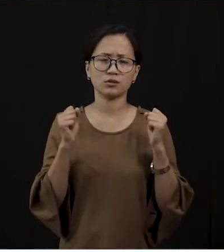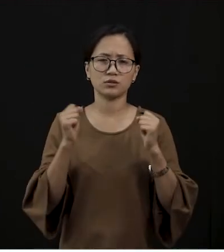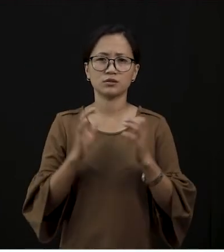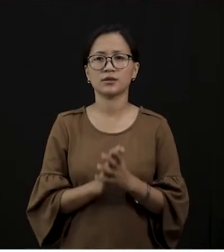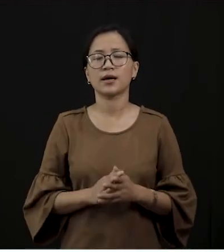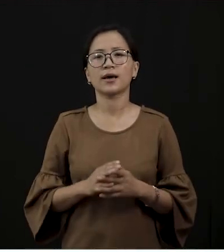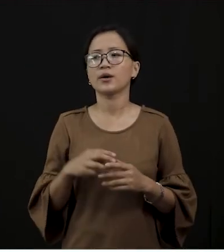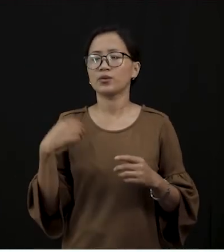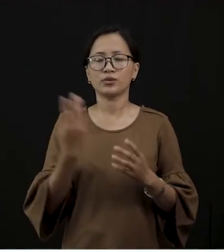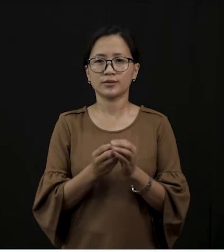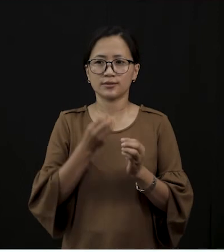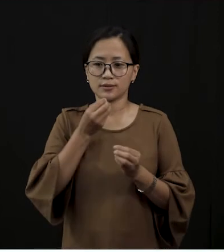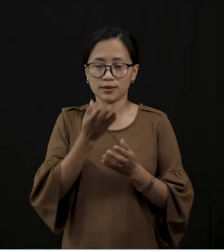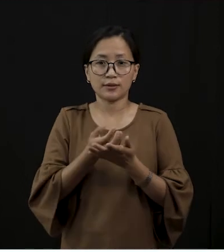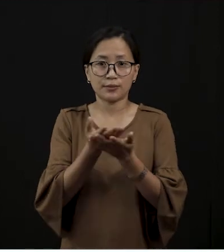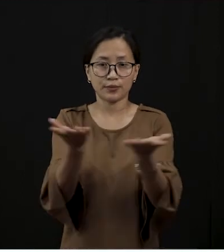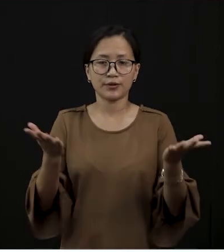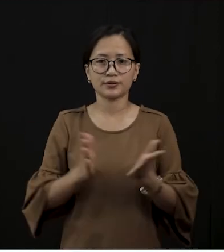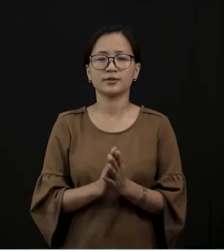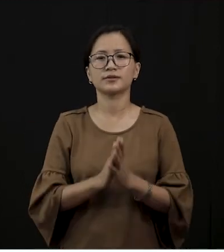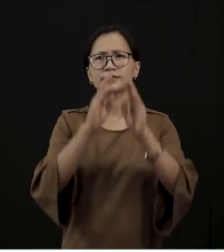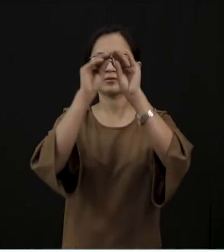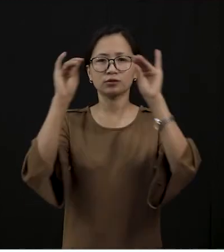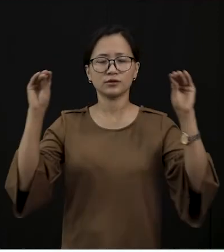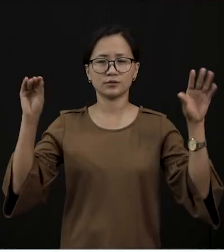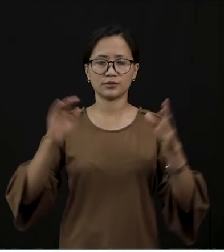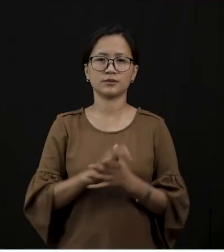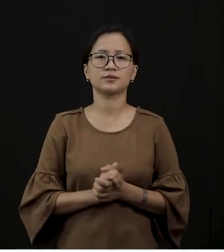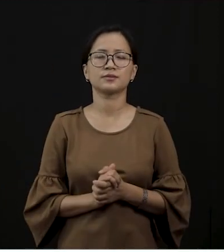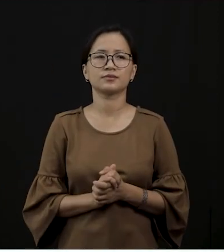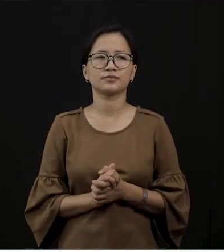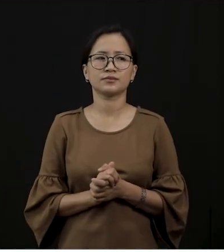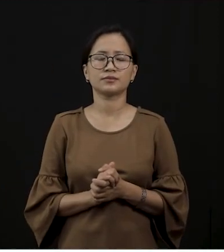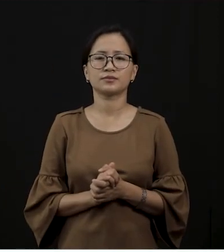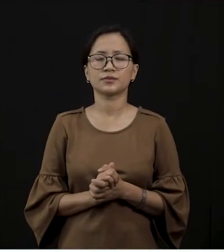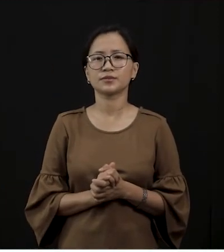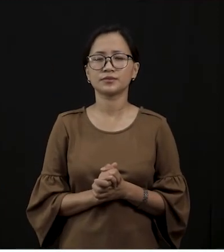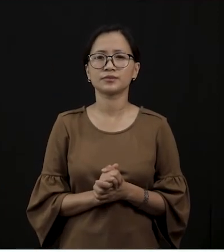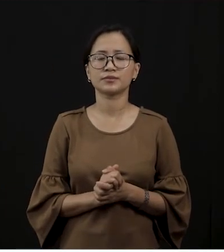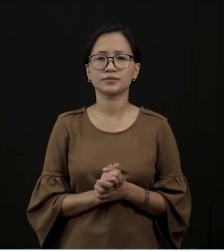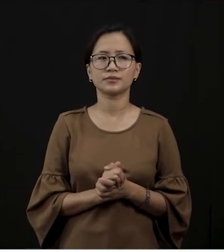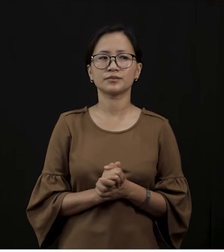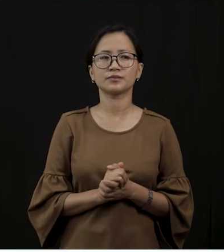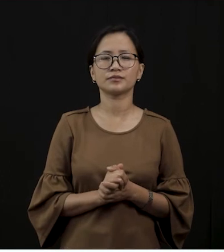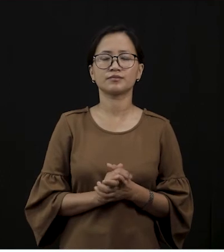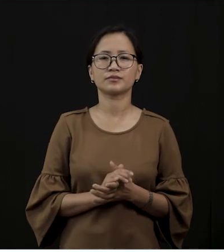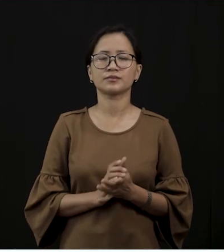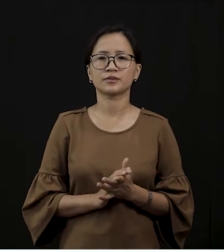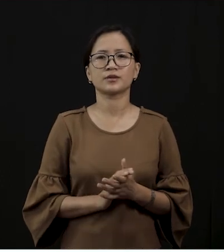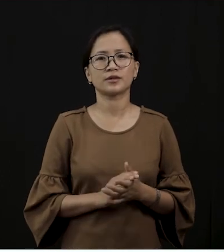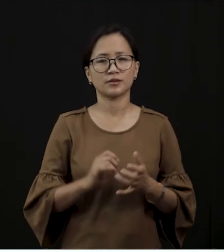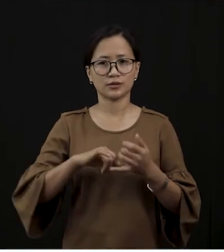celebrate Christmas in December. Yes, very good. Then this is next is